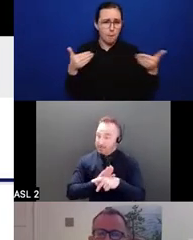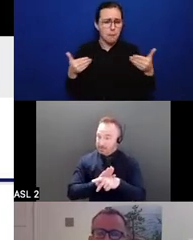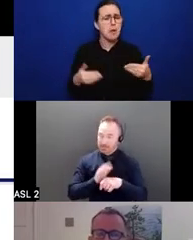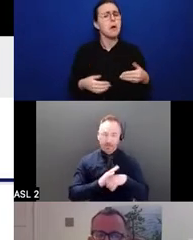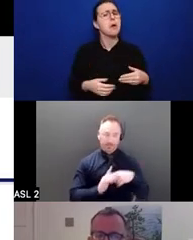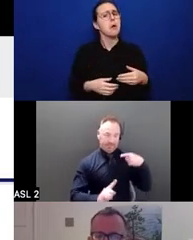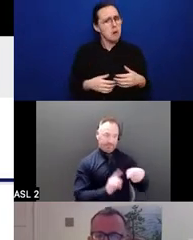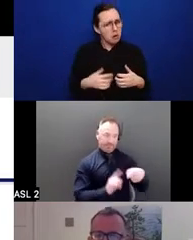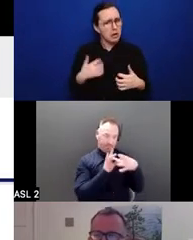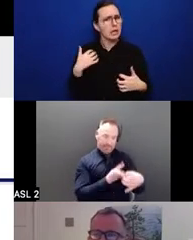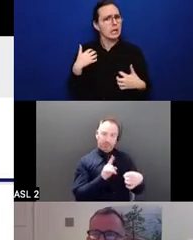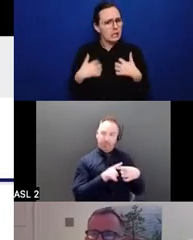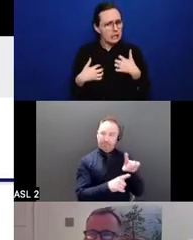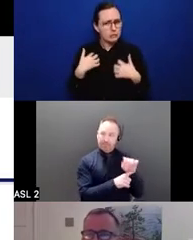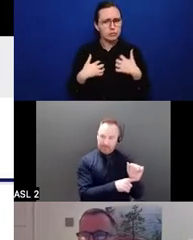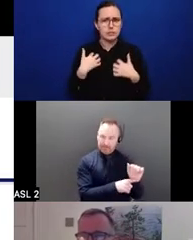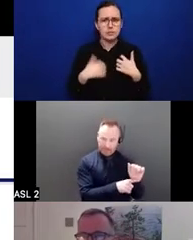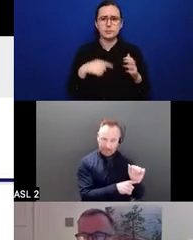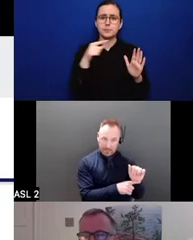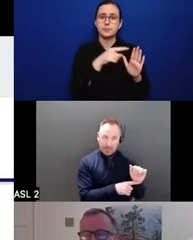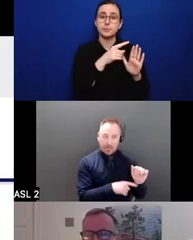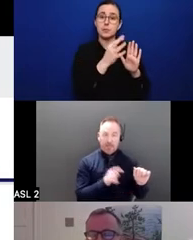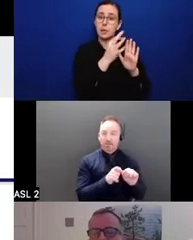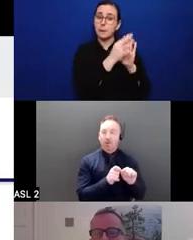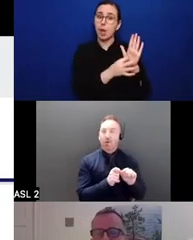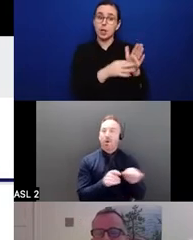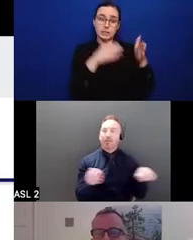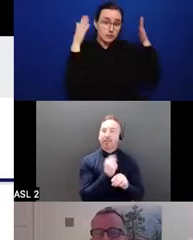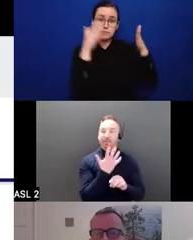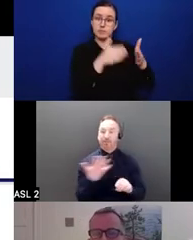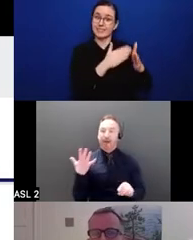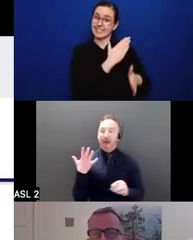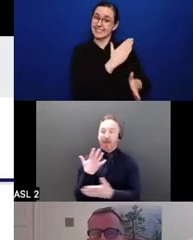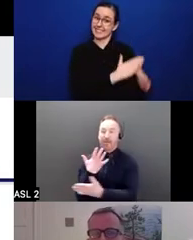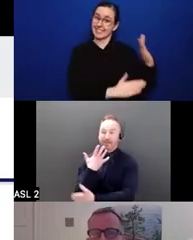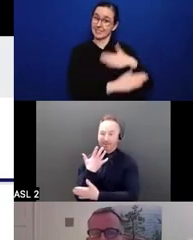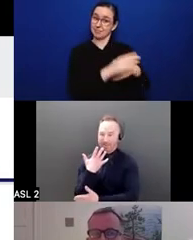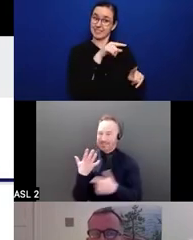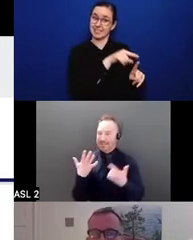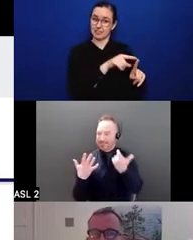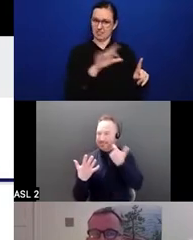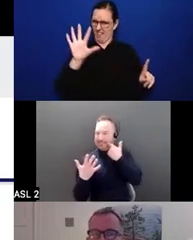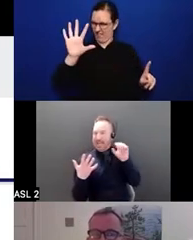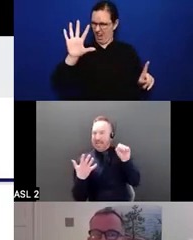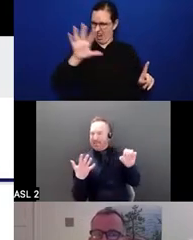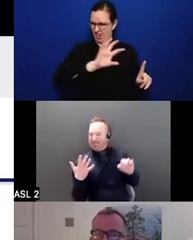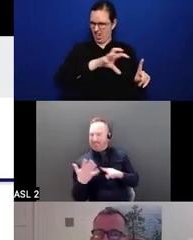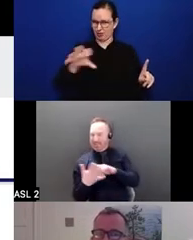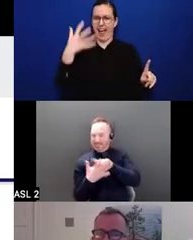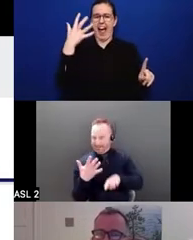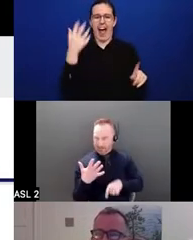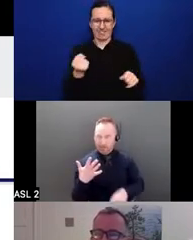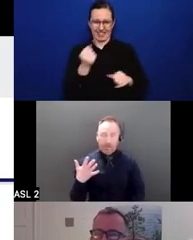on disability. So these came from 5 countries, as I mentioned before. What